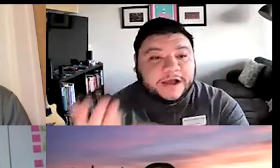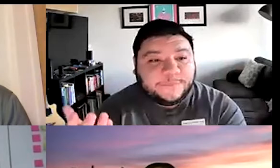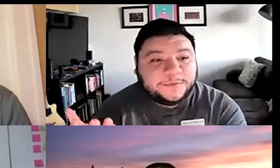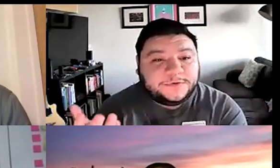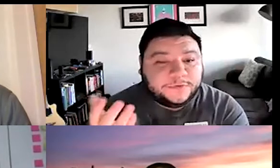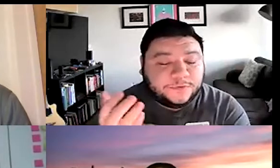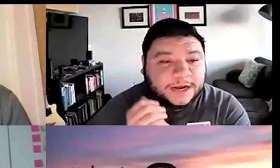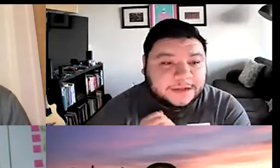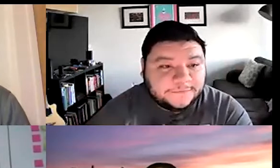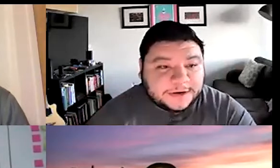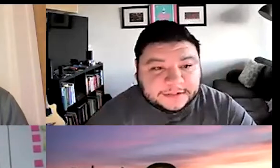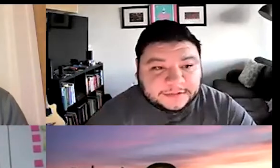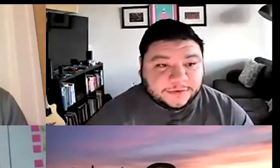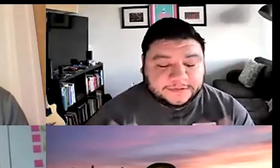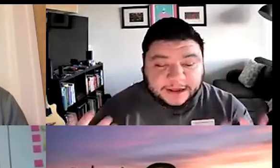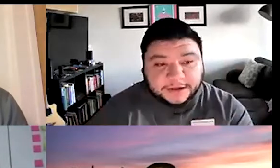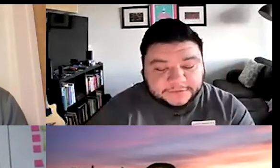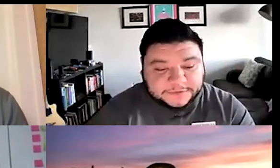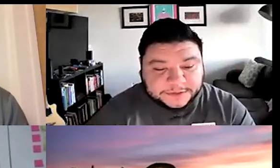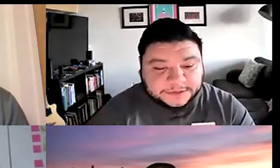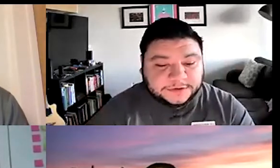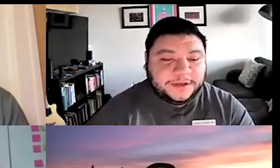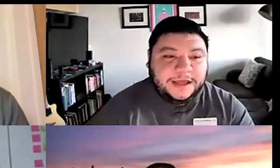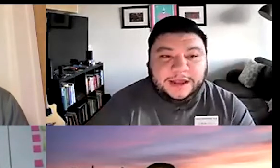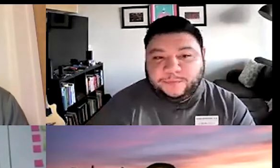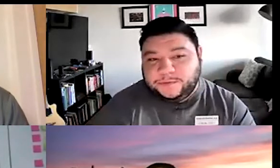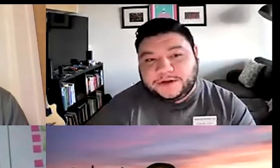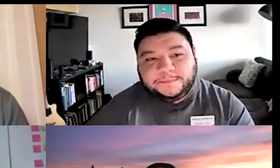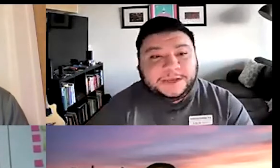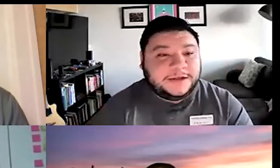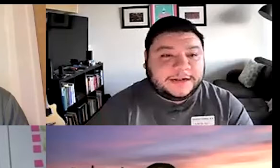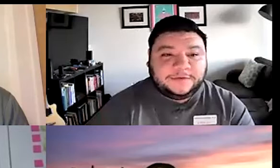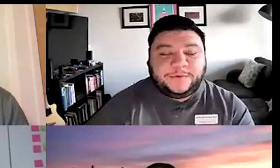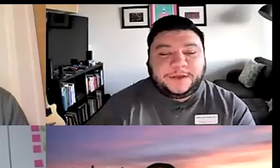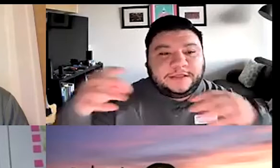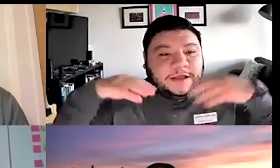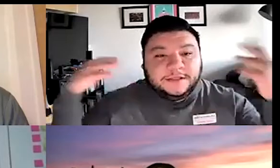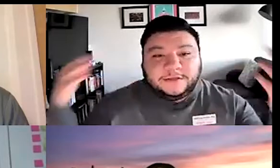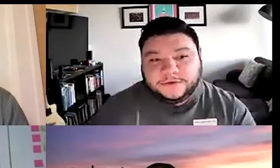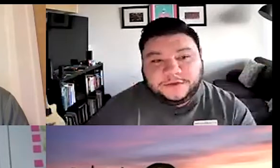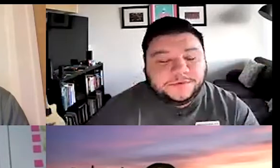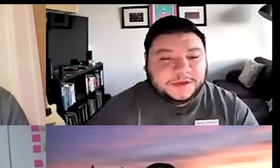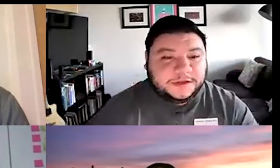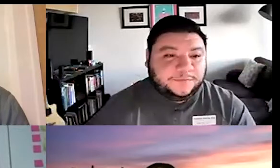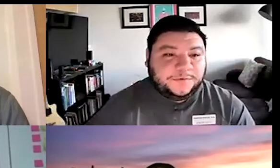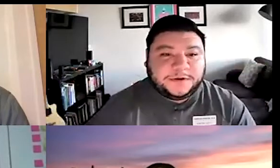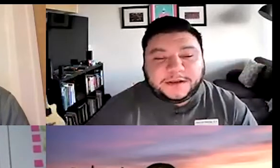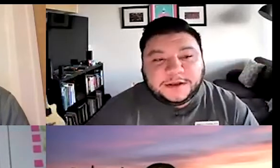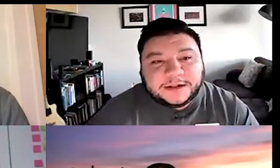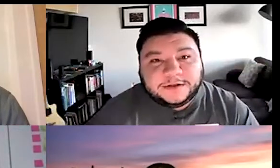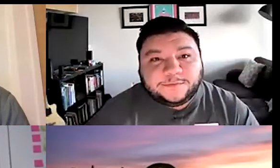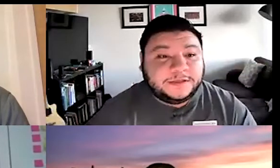staff members who identified as Latino at Cal State San Bernardino. And we were being connected with the student union. We were